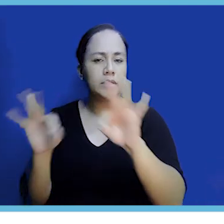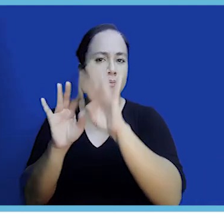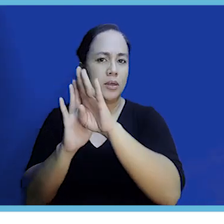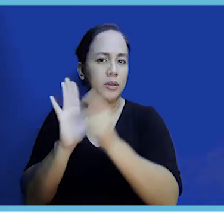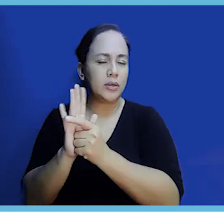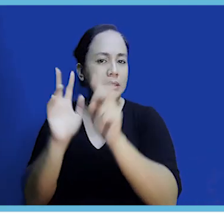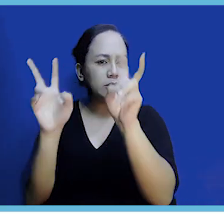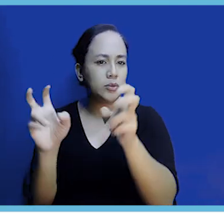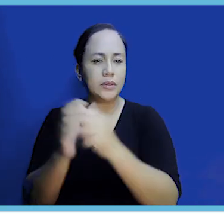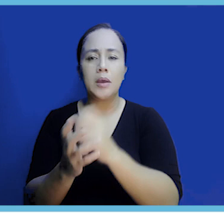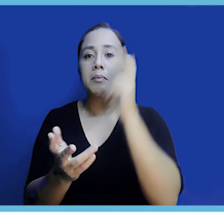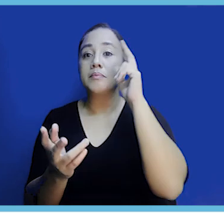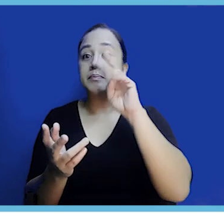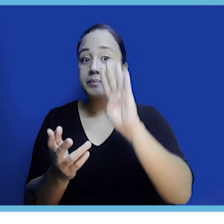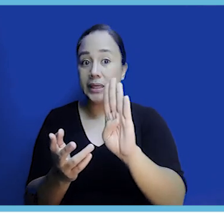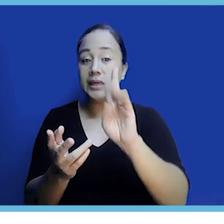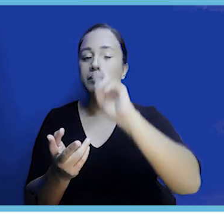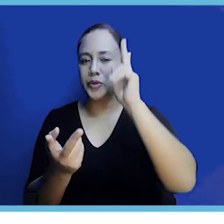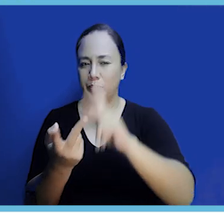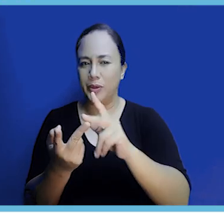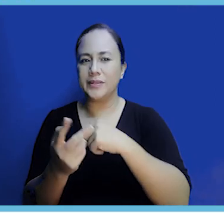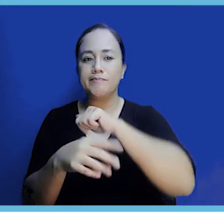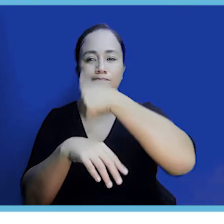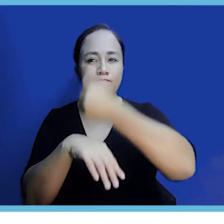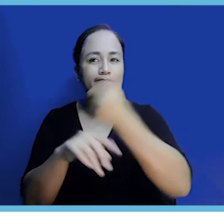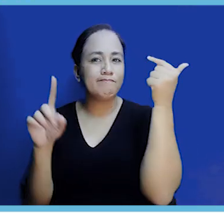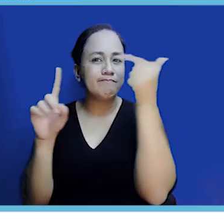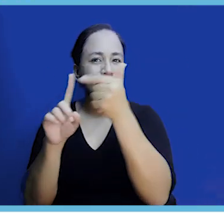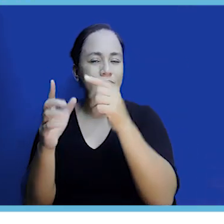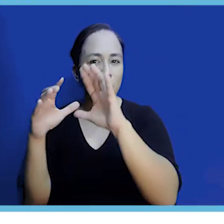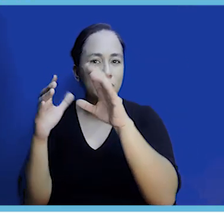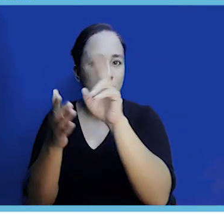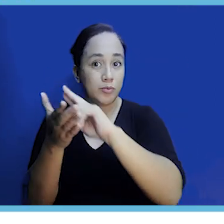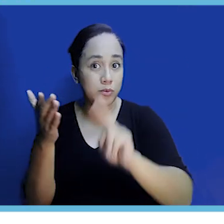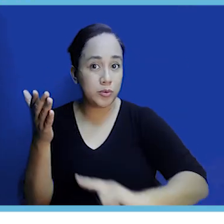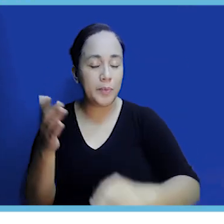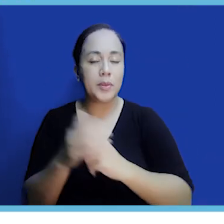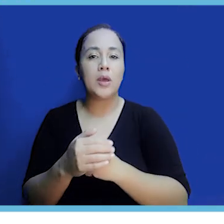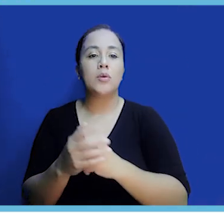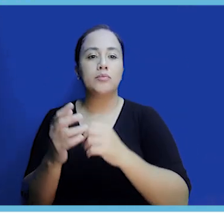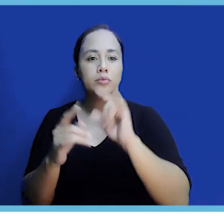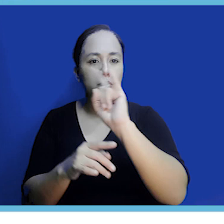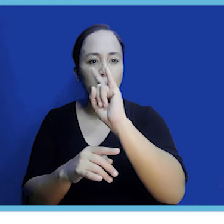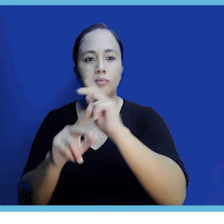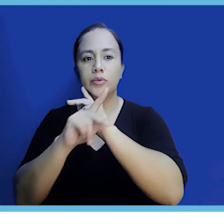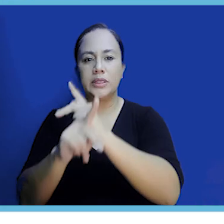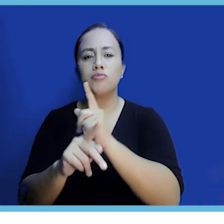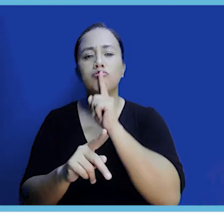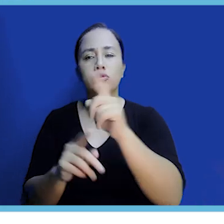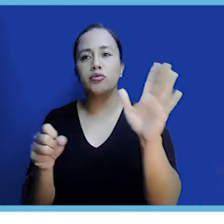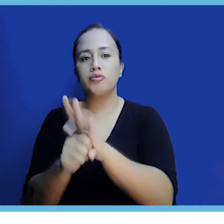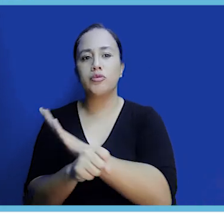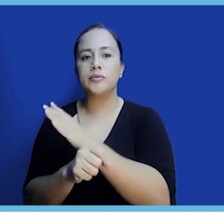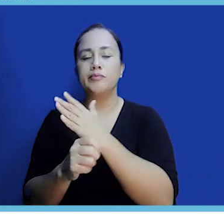issues. B. Purpose. Sets out the goal of the convention, which is to promote, protect, and